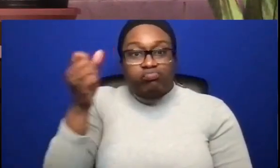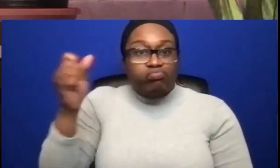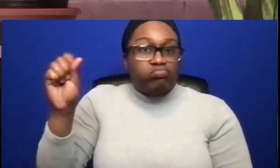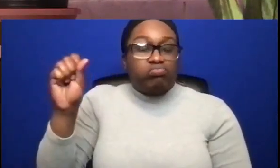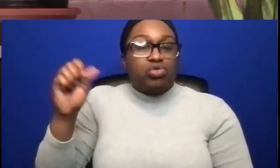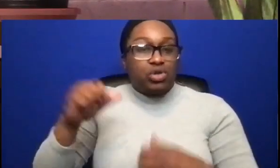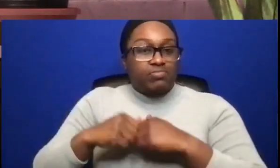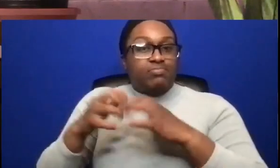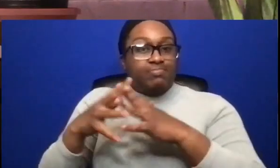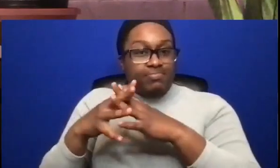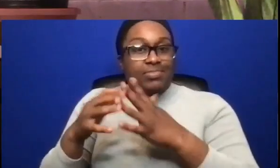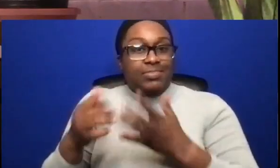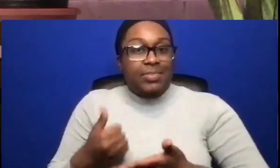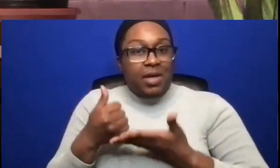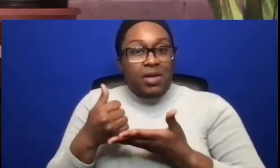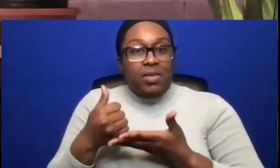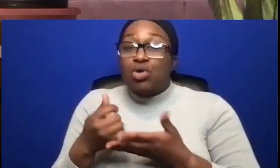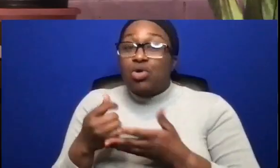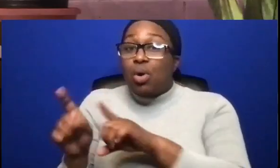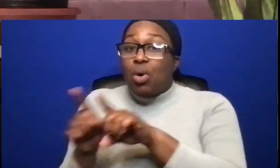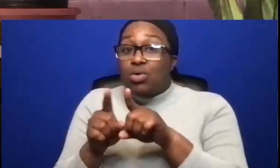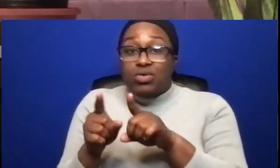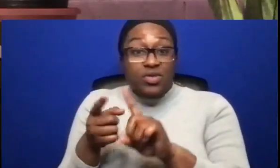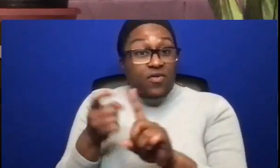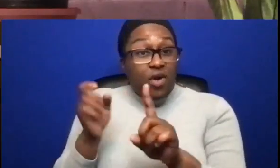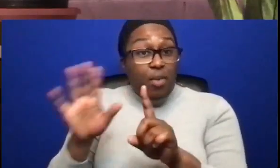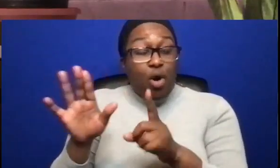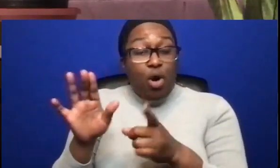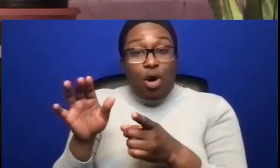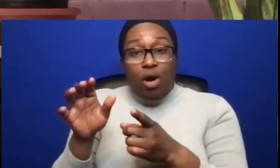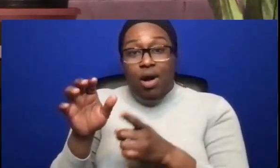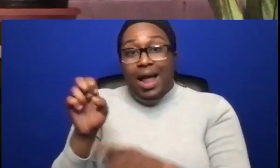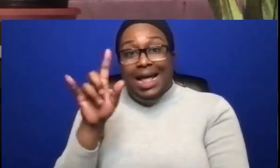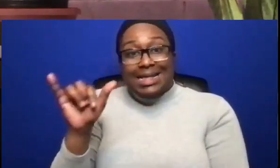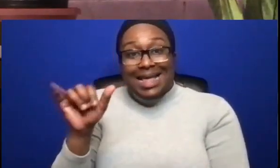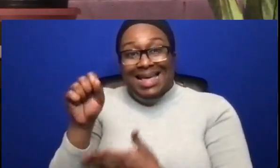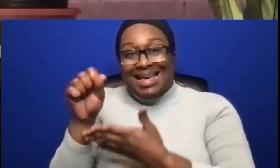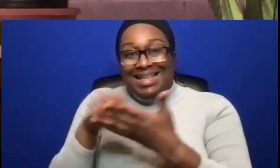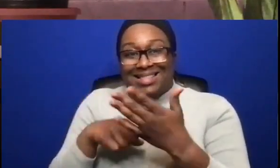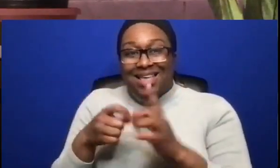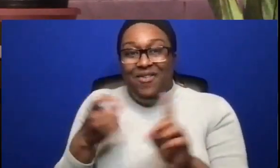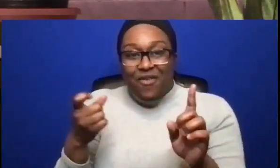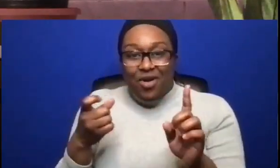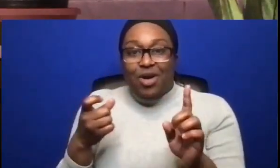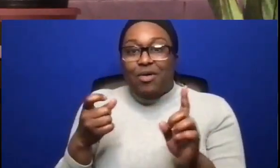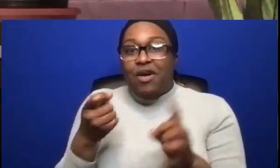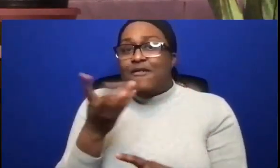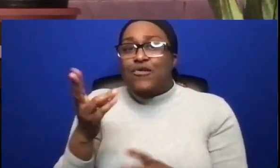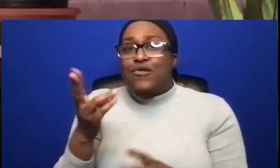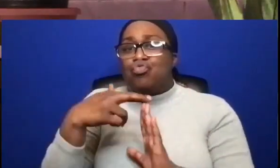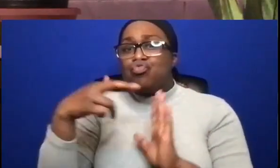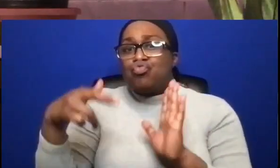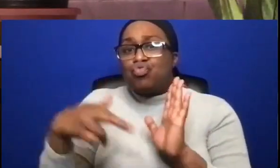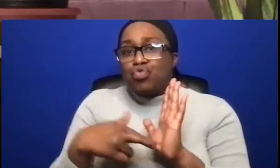And this is adapted from her essay called A Few Rules for